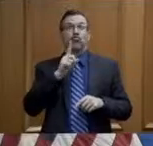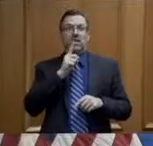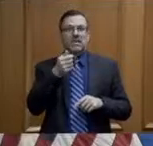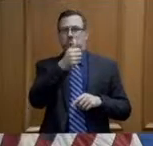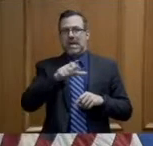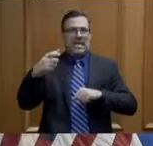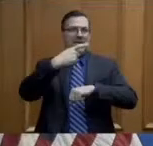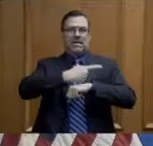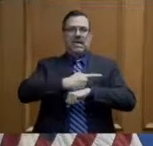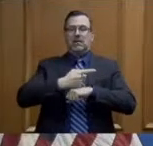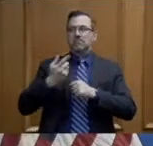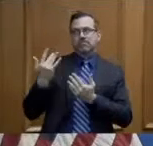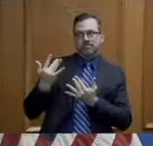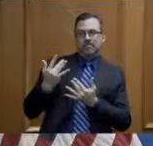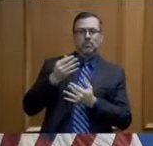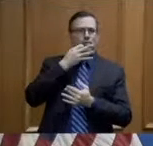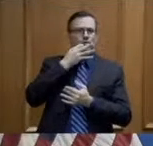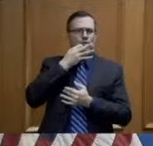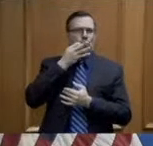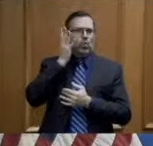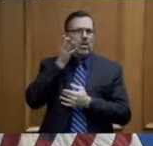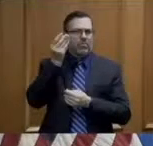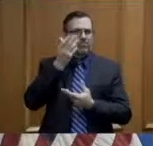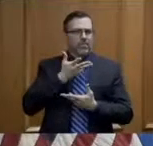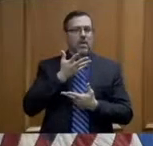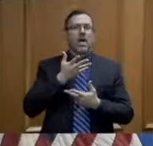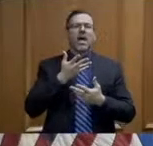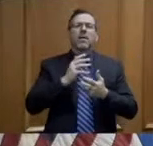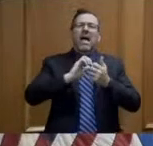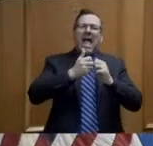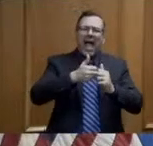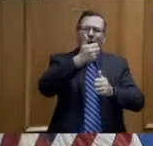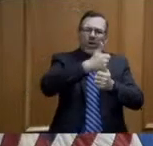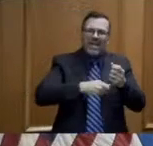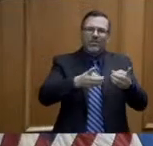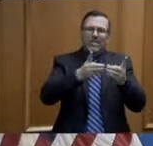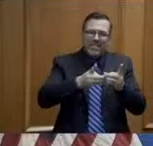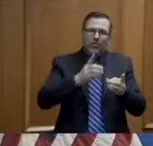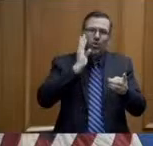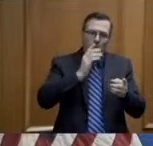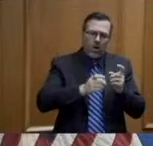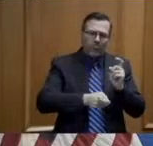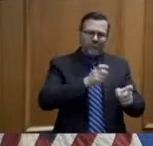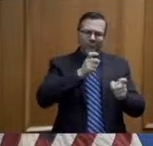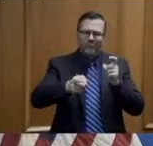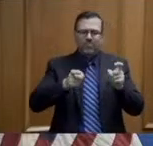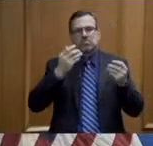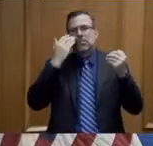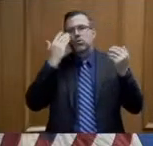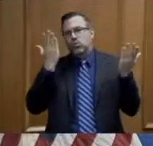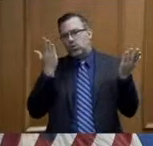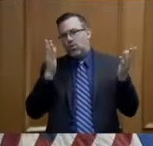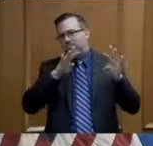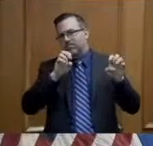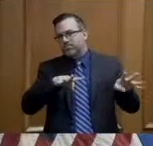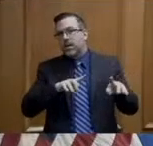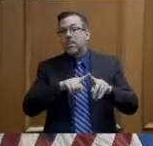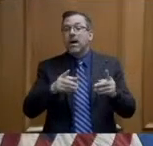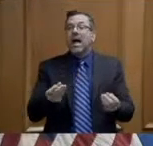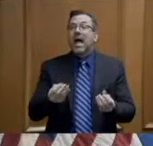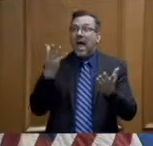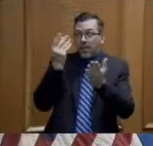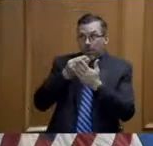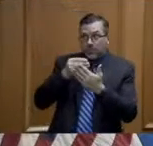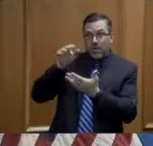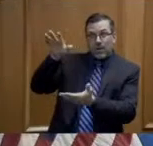now. Not particulars about how districts will receive that, but the types of funding and the amounts of funding that we'll be receiving